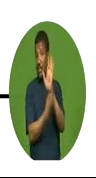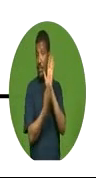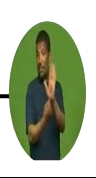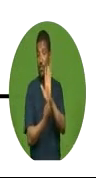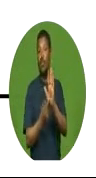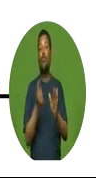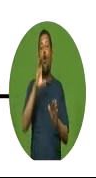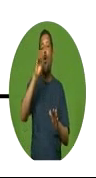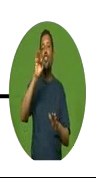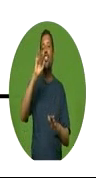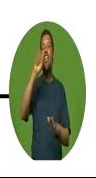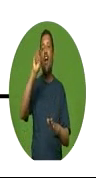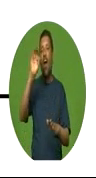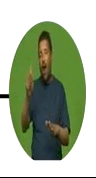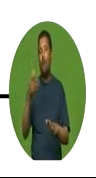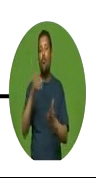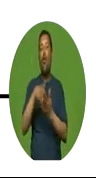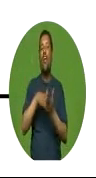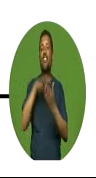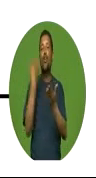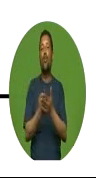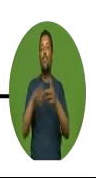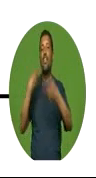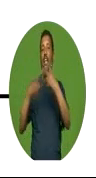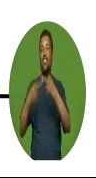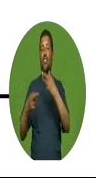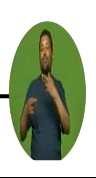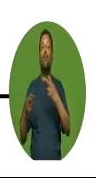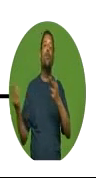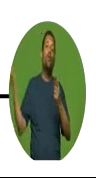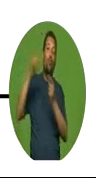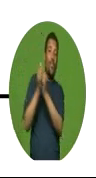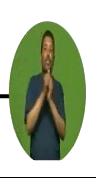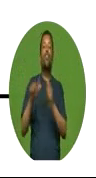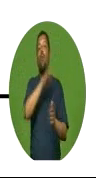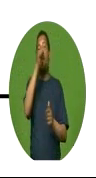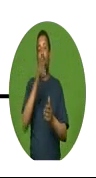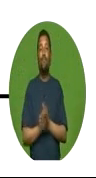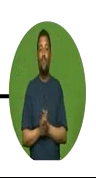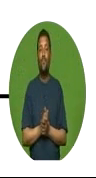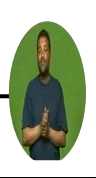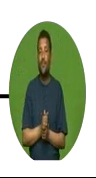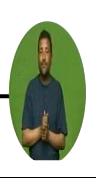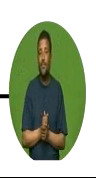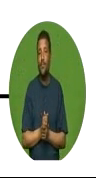that Oceania has the weakest economic relationship with Ethiopia.